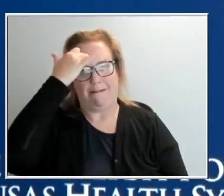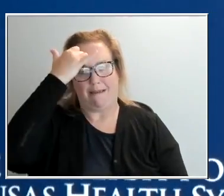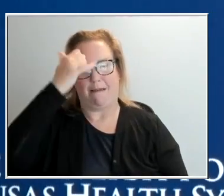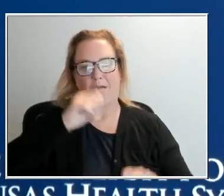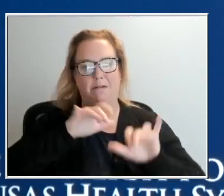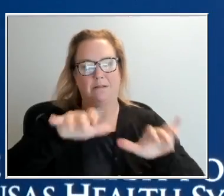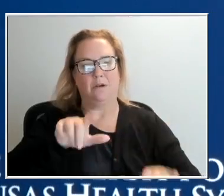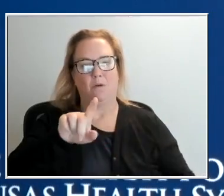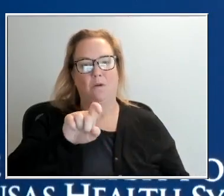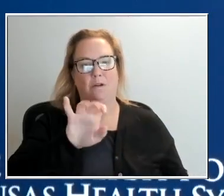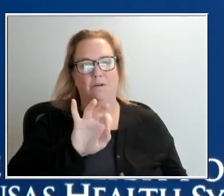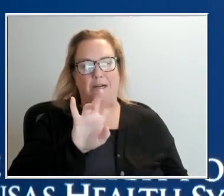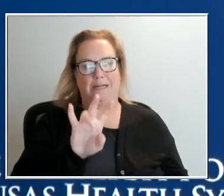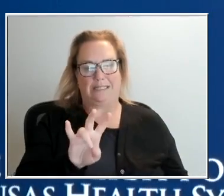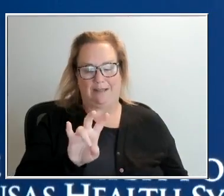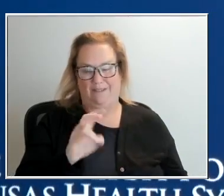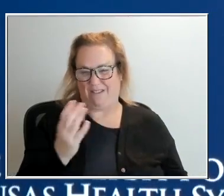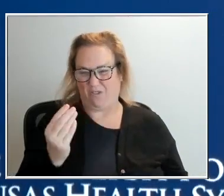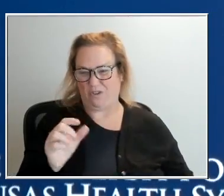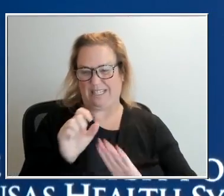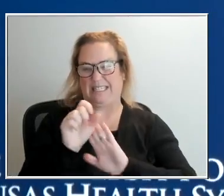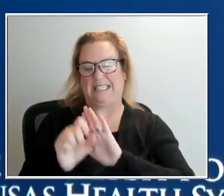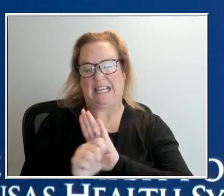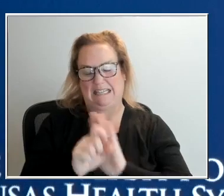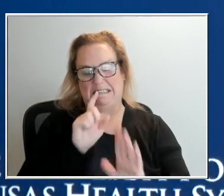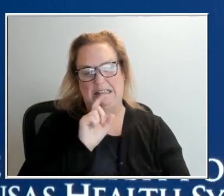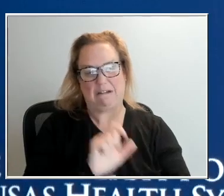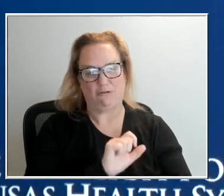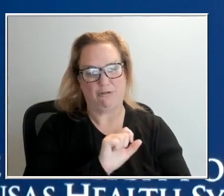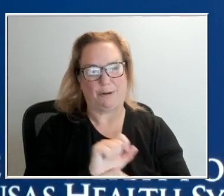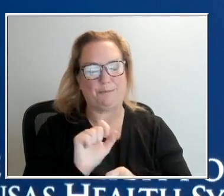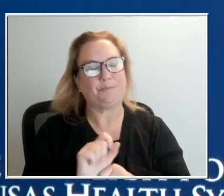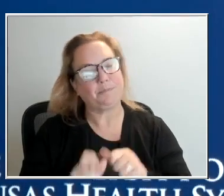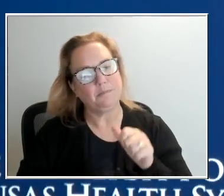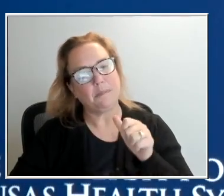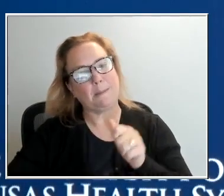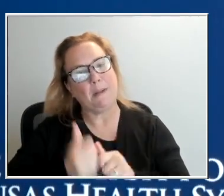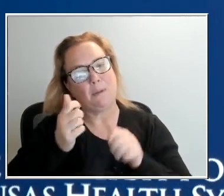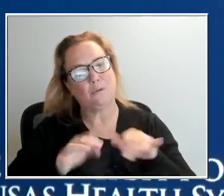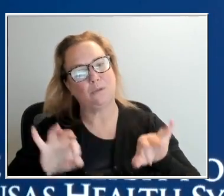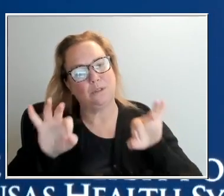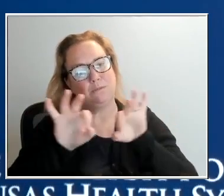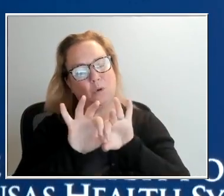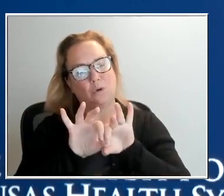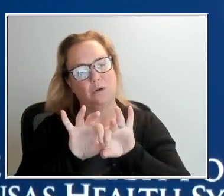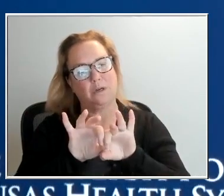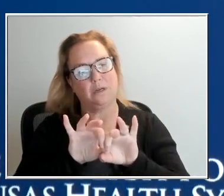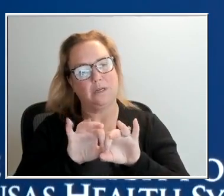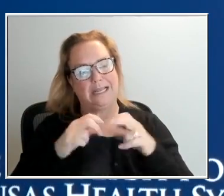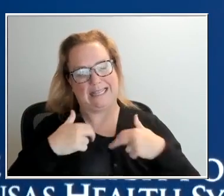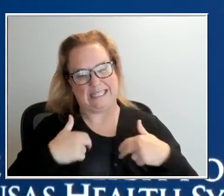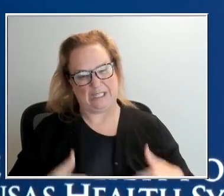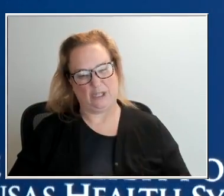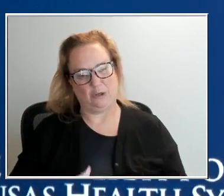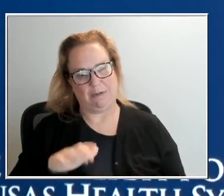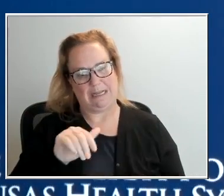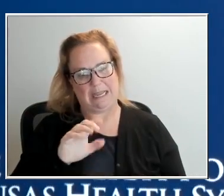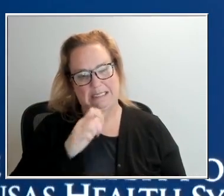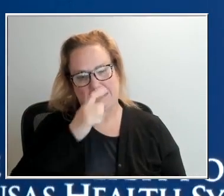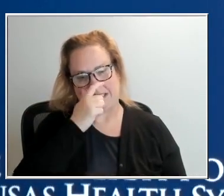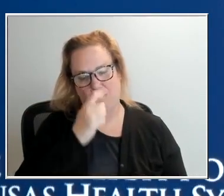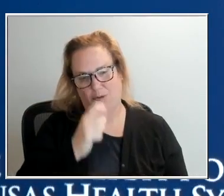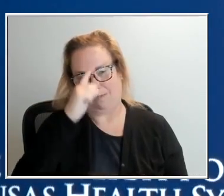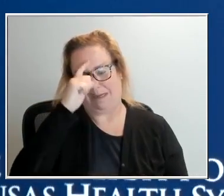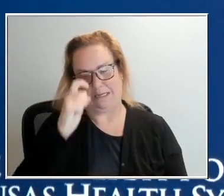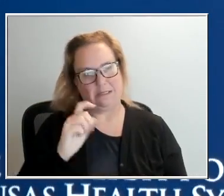197 outbreaks in 14 states, actually. But most importantly is this human case is interesting because there was